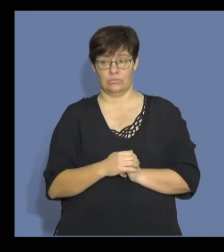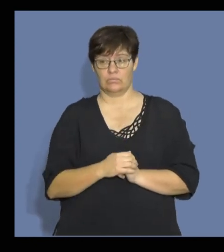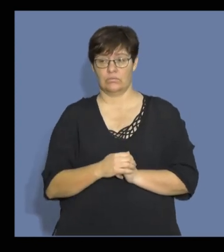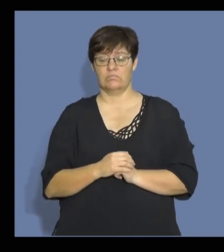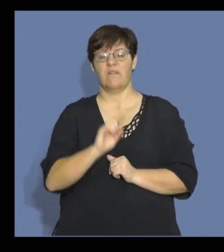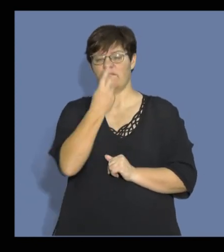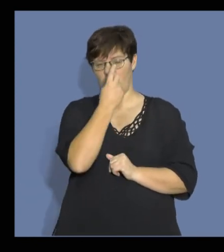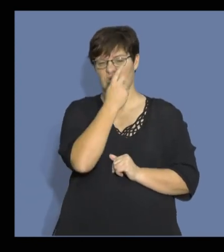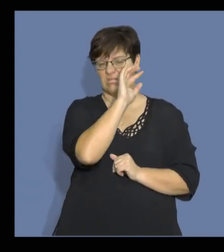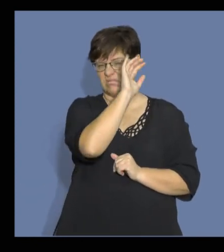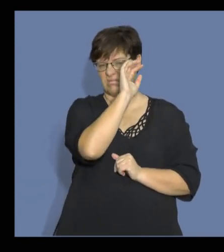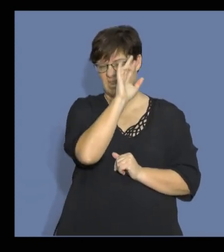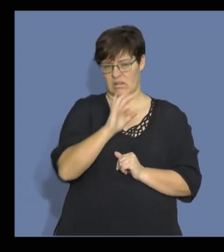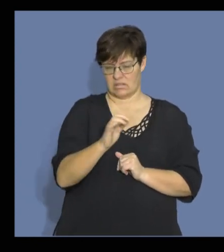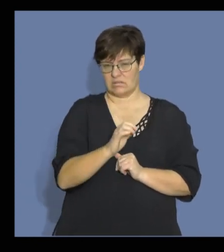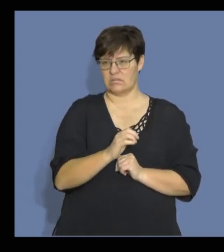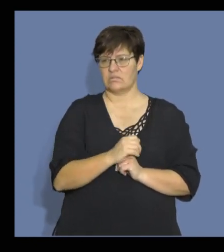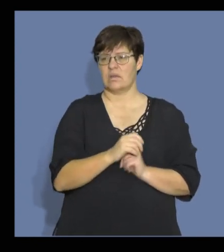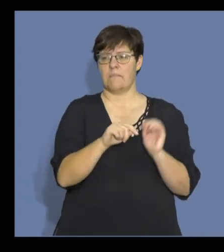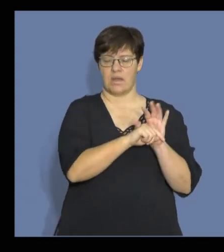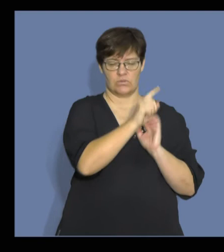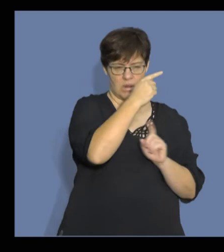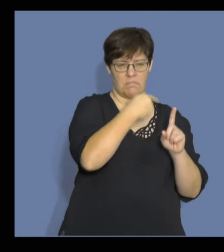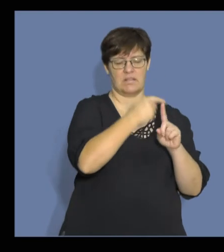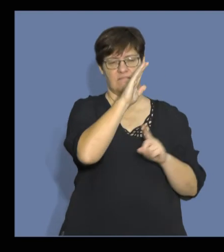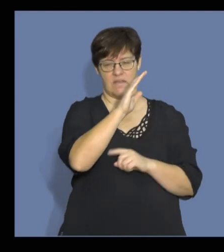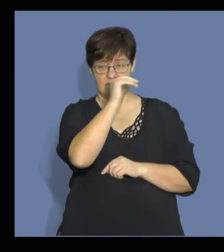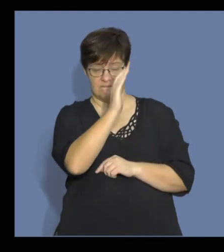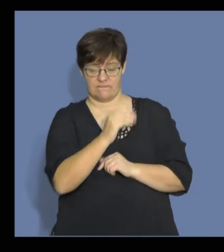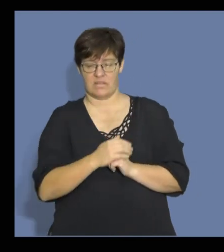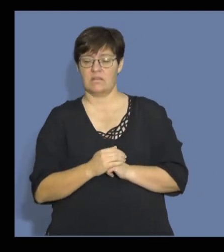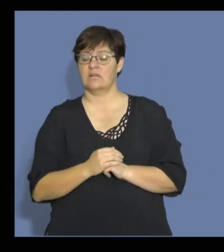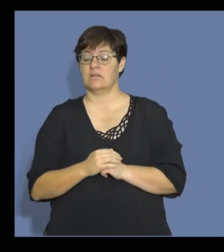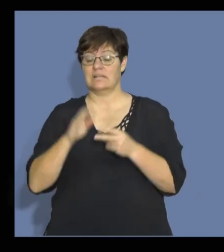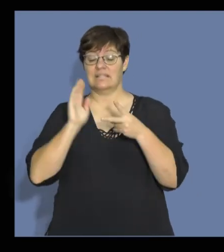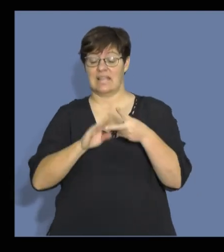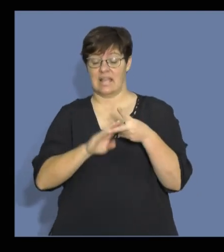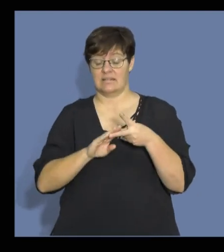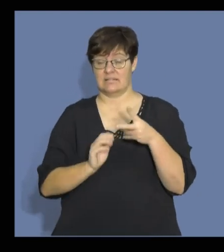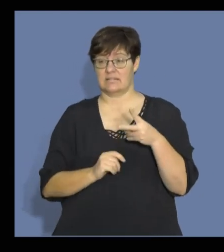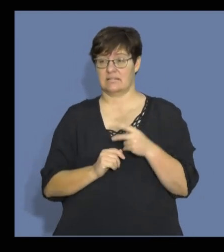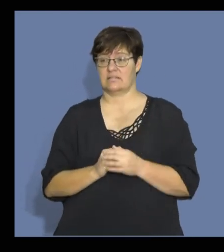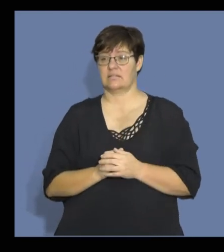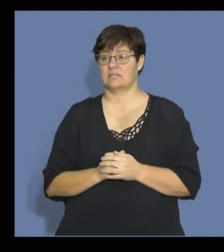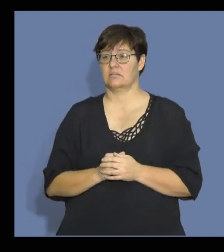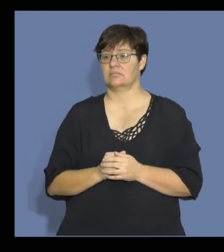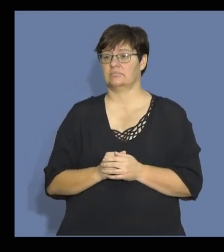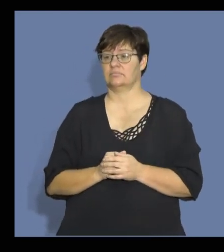That's our first calculation, but I'm just going to write it down for now. The second